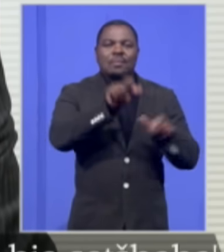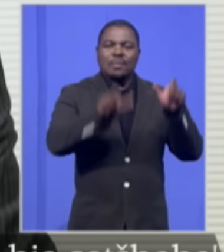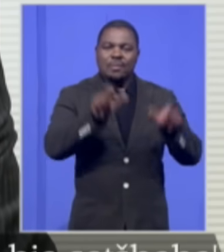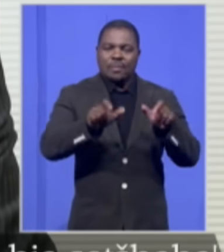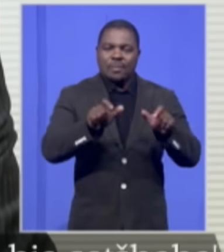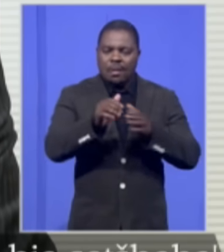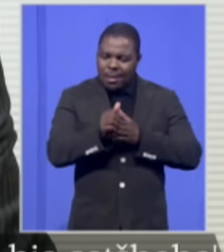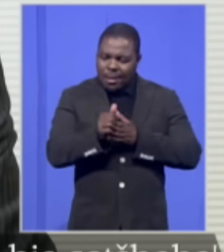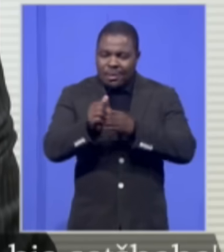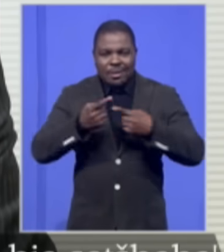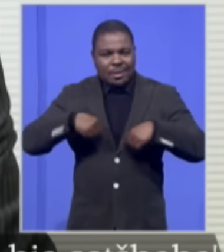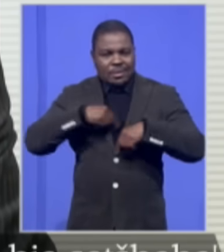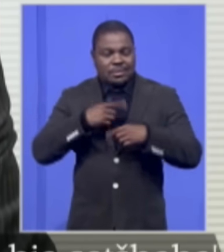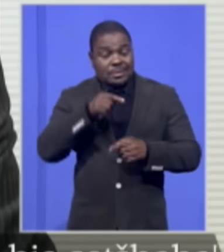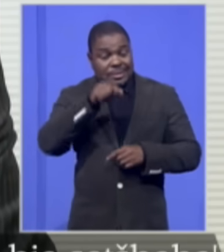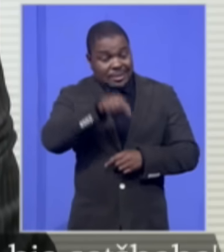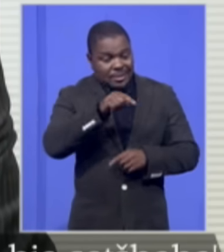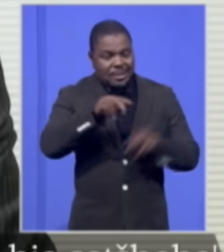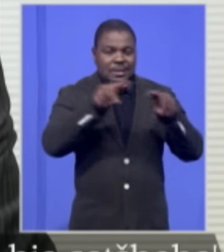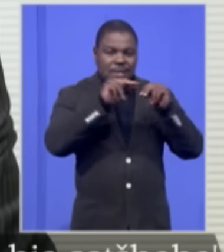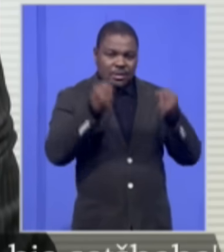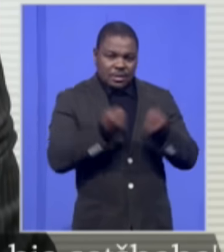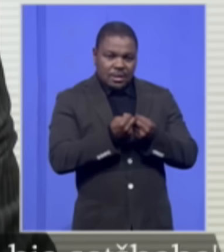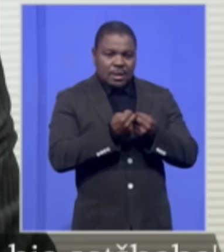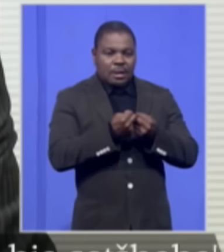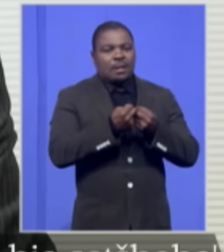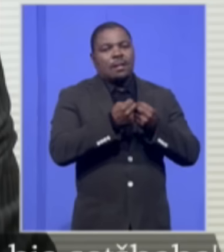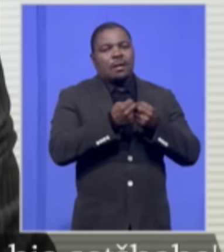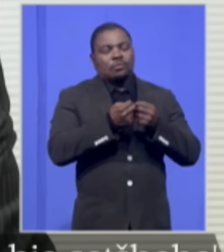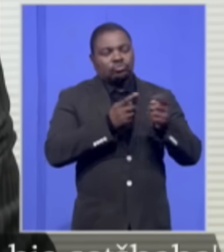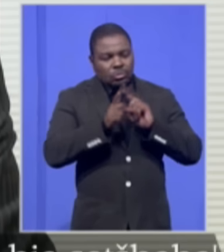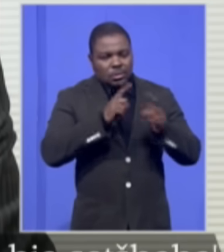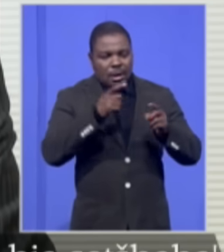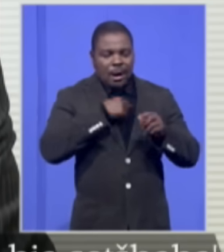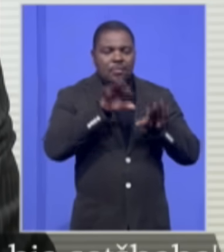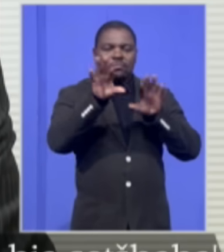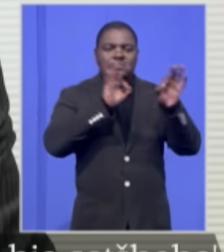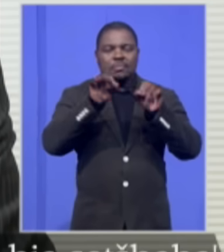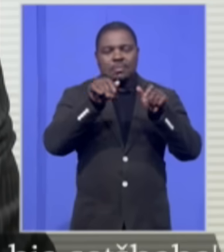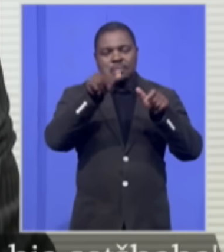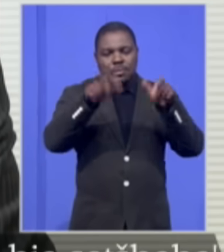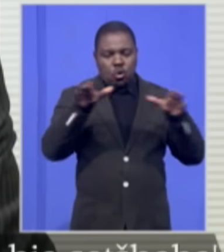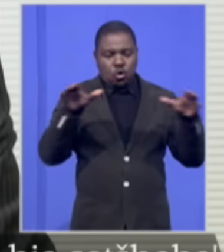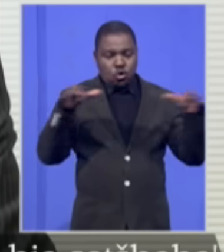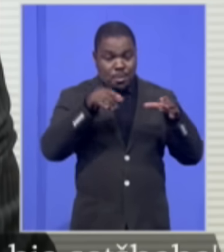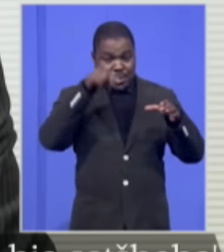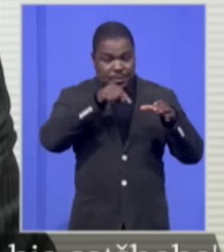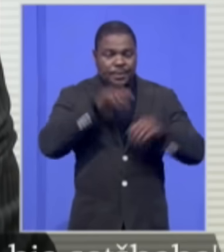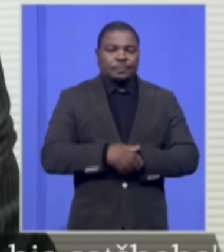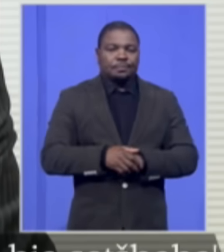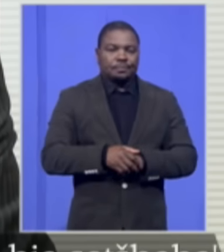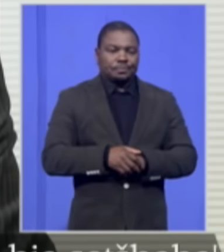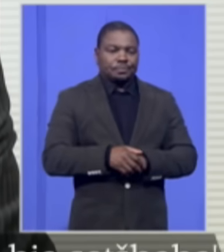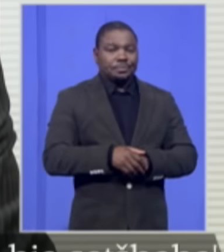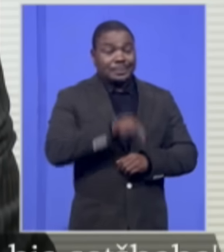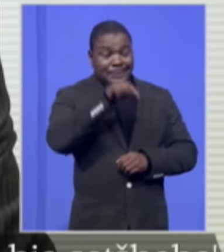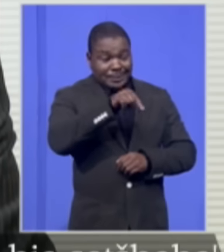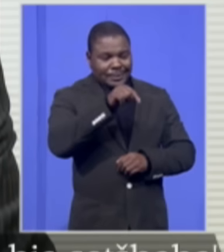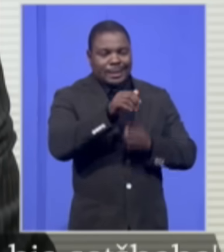and champion the national dialogue, I am appointing an eminent persons group. These